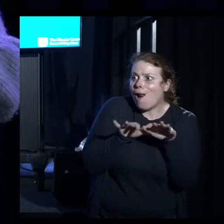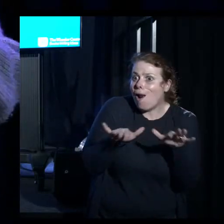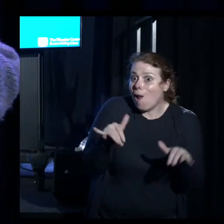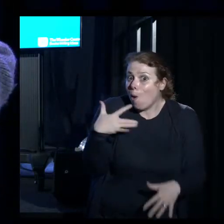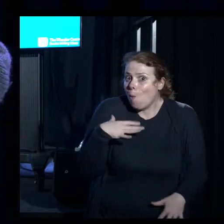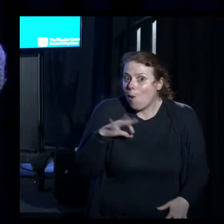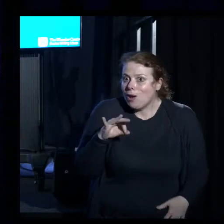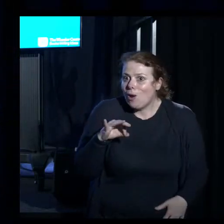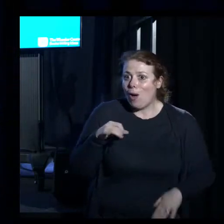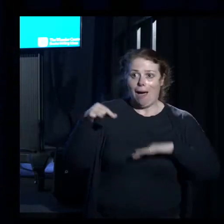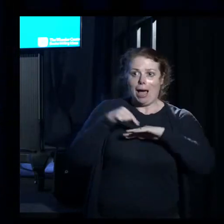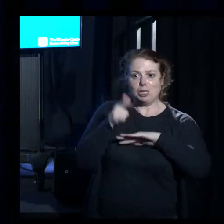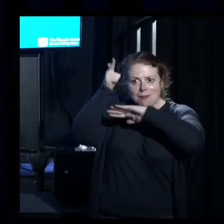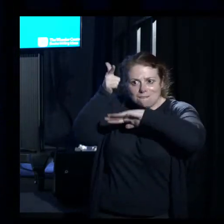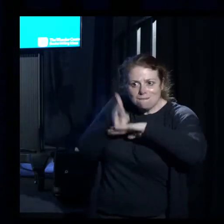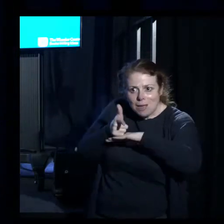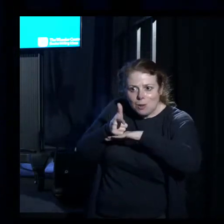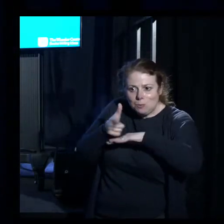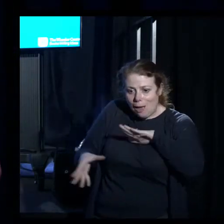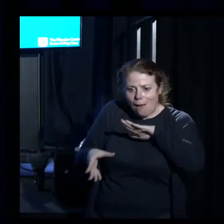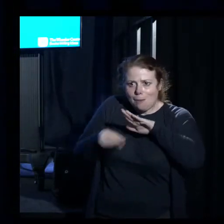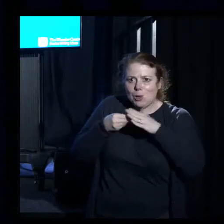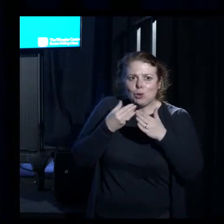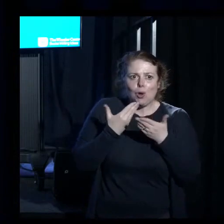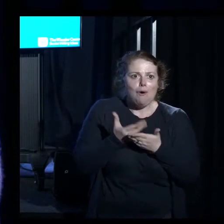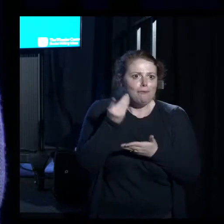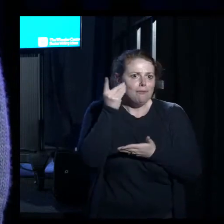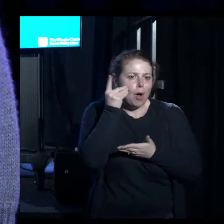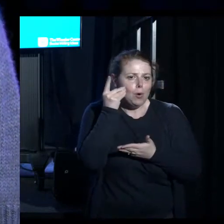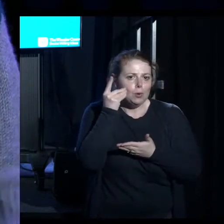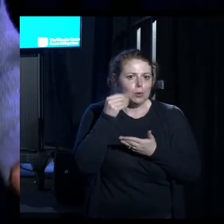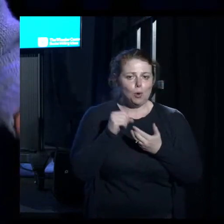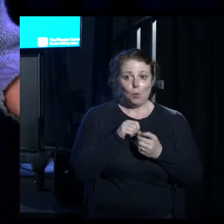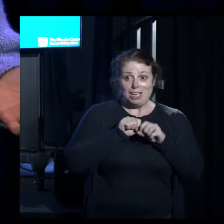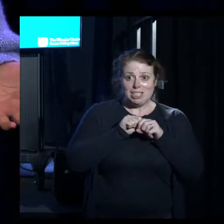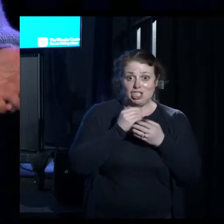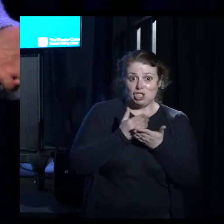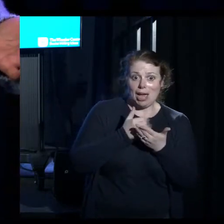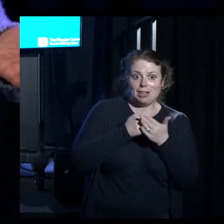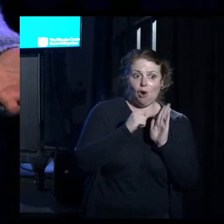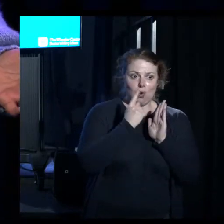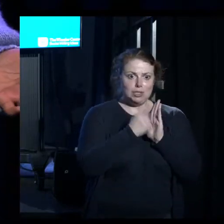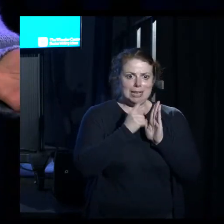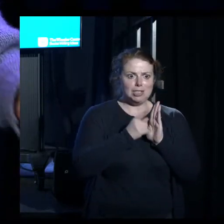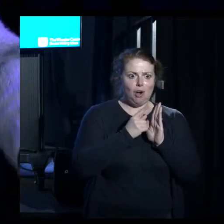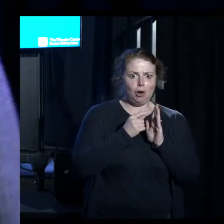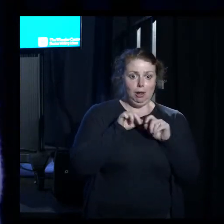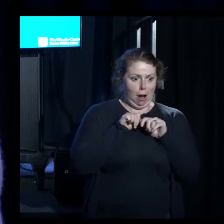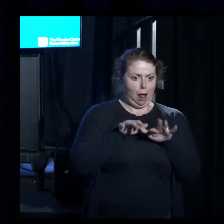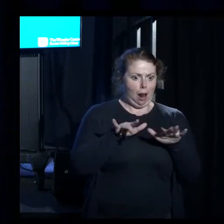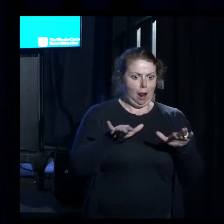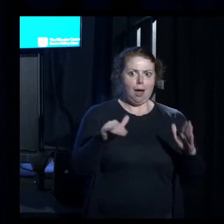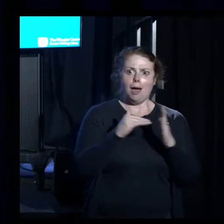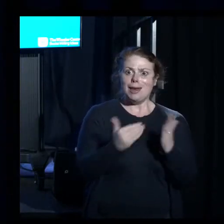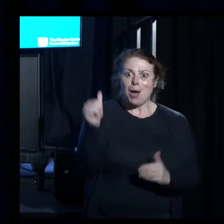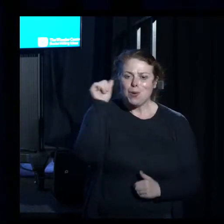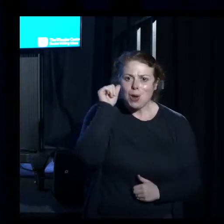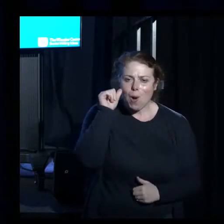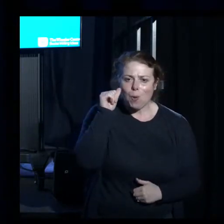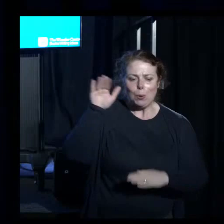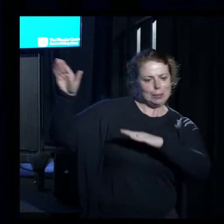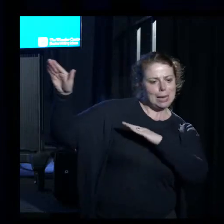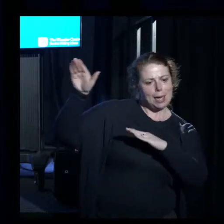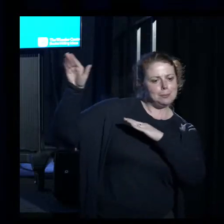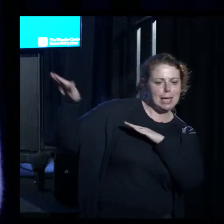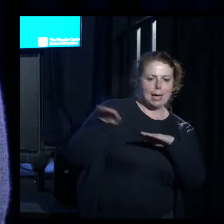husband took a video, uploaded on his phone. We put the dance on TikTok. It went viral, now I know. Dab, dab, shuffle,